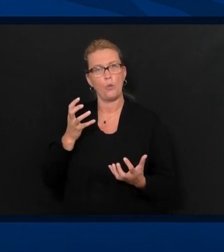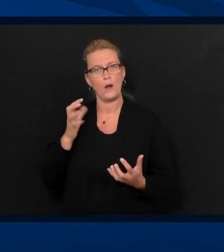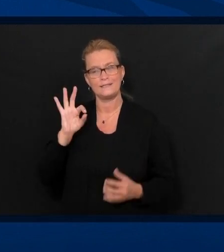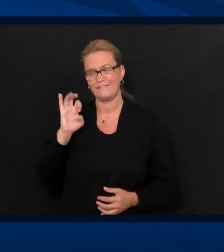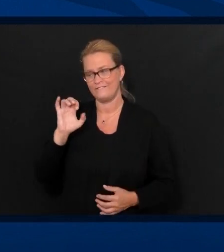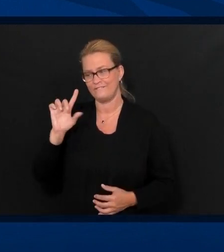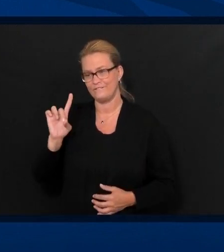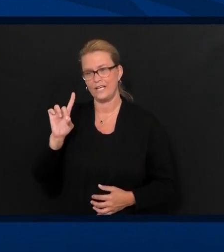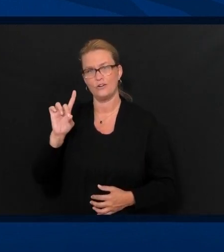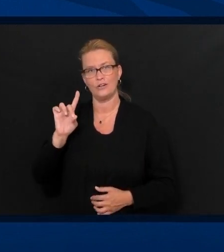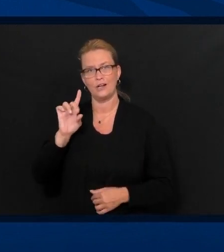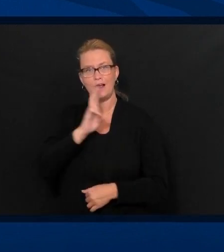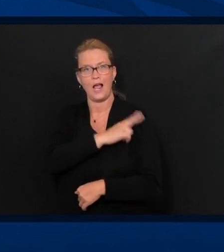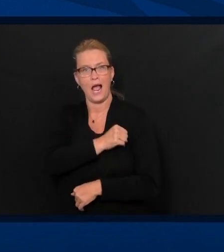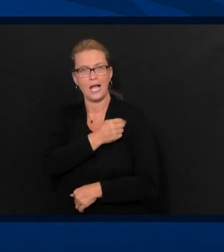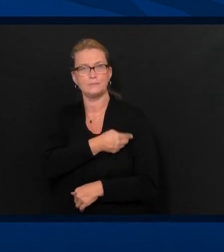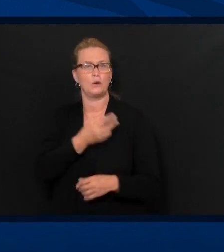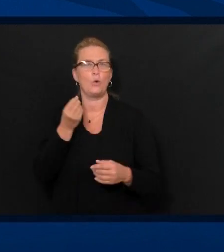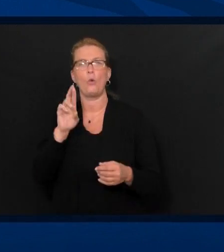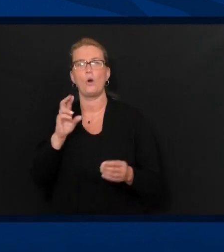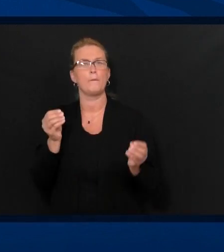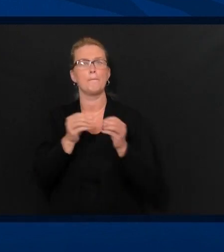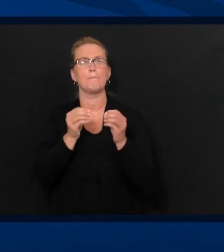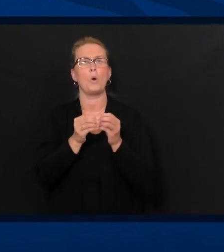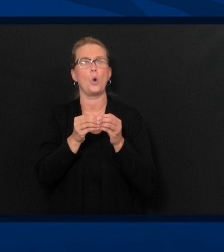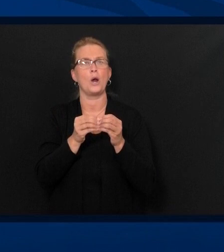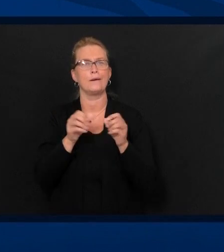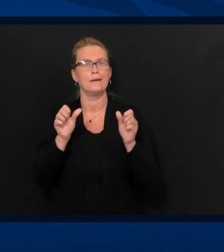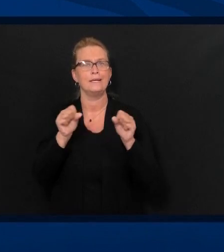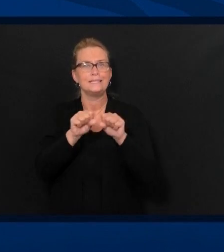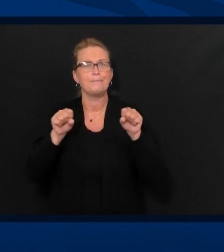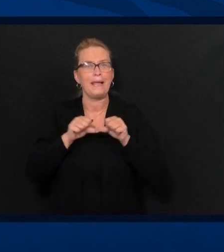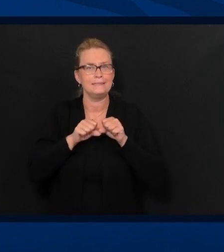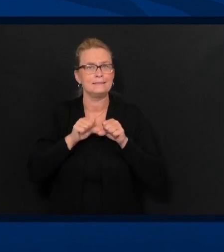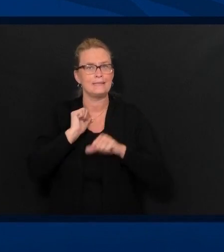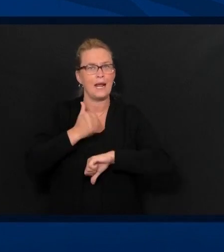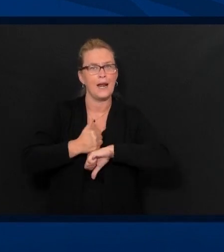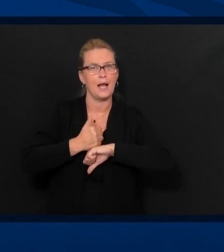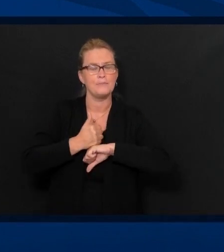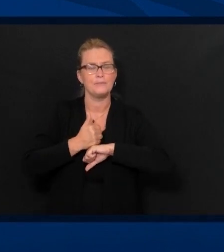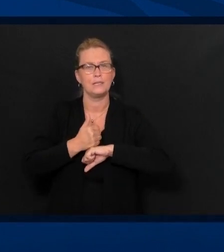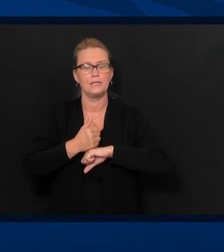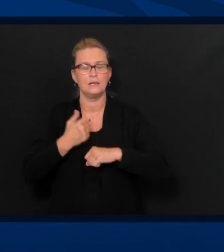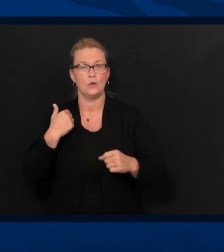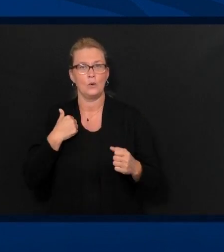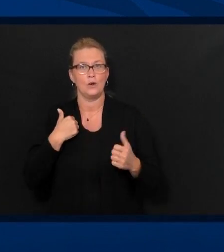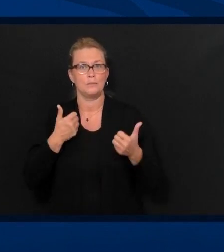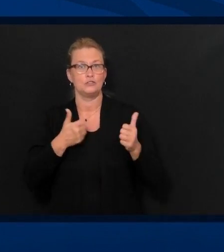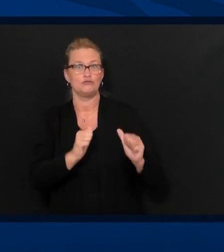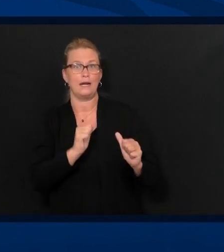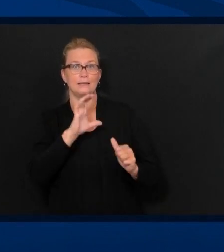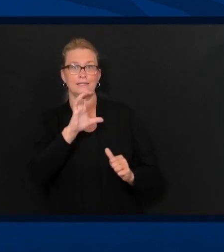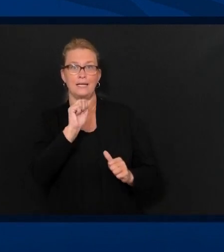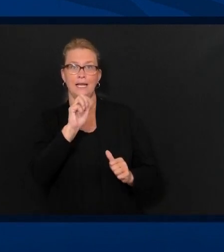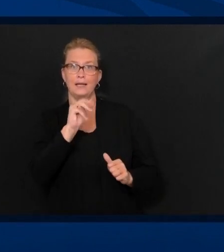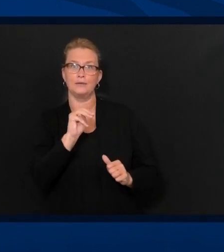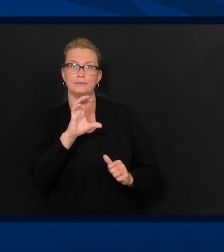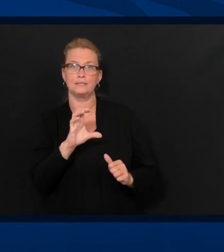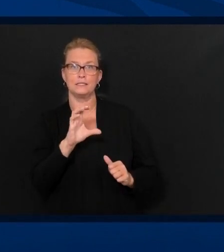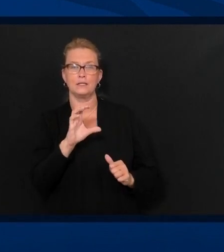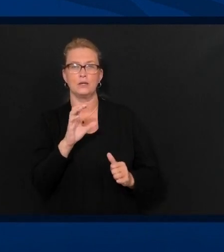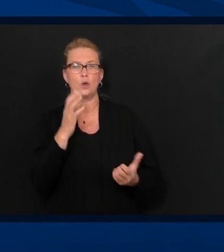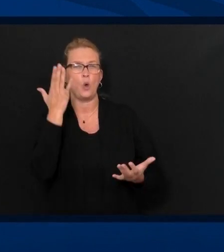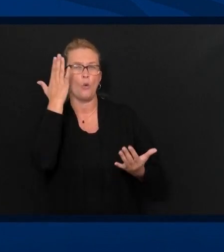field hospitals or extra space set up. And we've been trying to talk with CAMC about